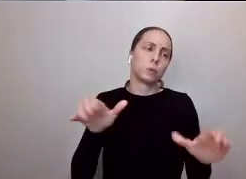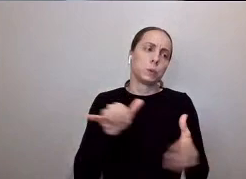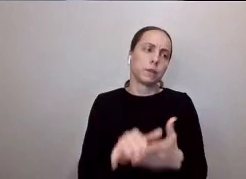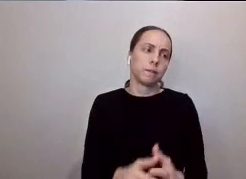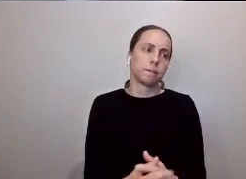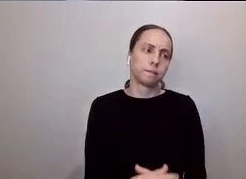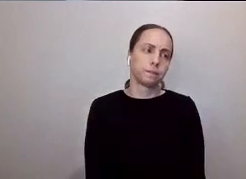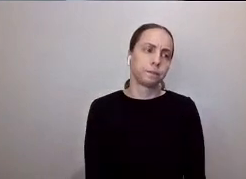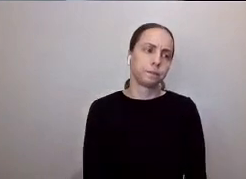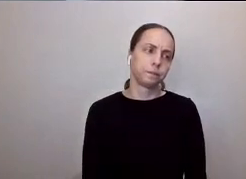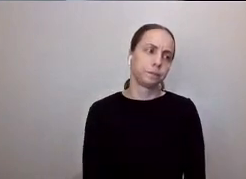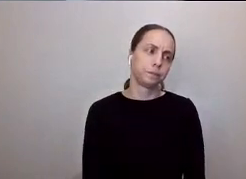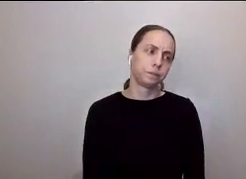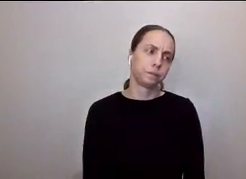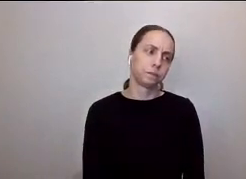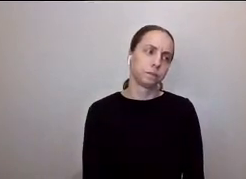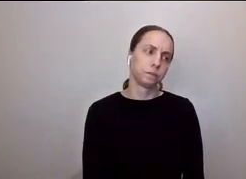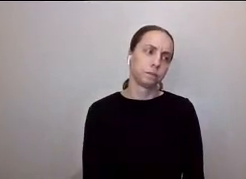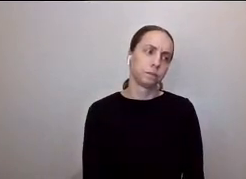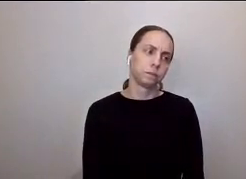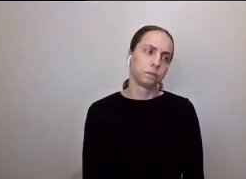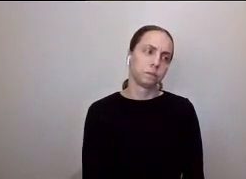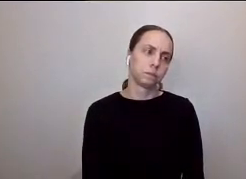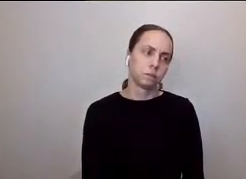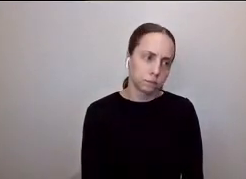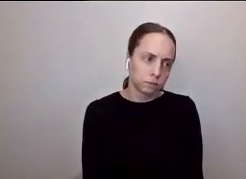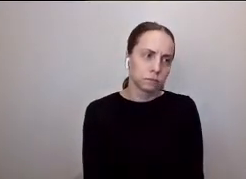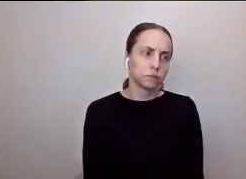Thank you. Any further discussion on this item?